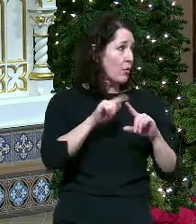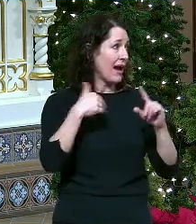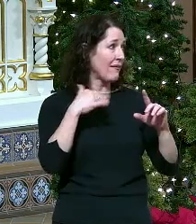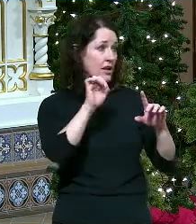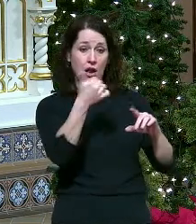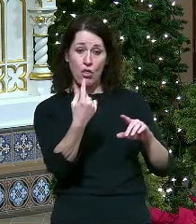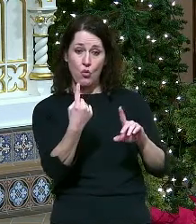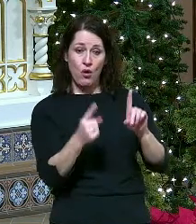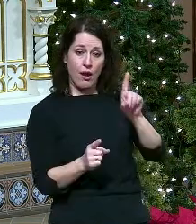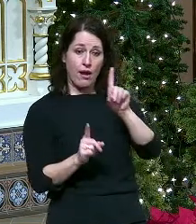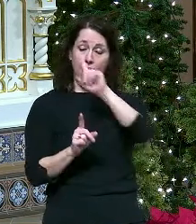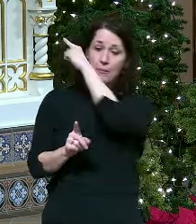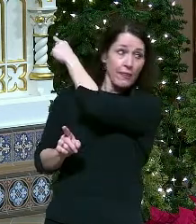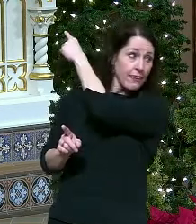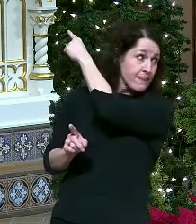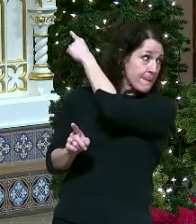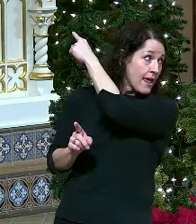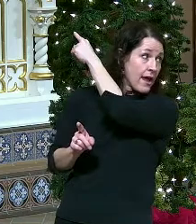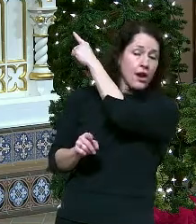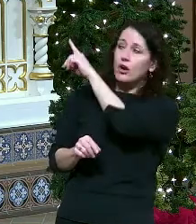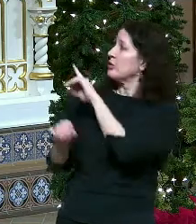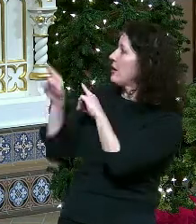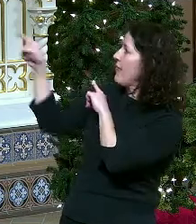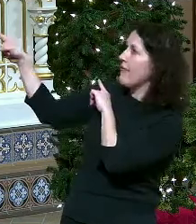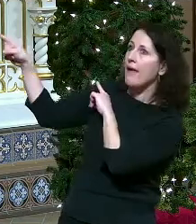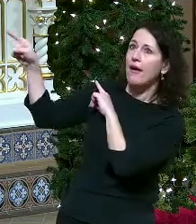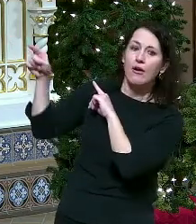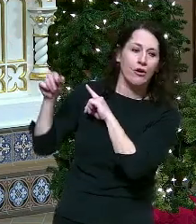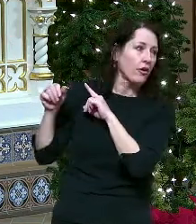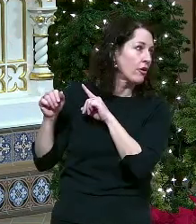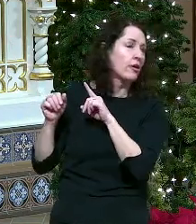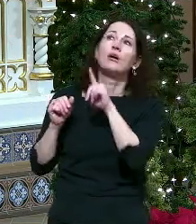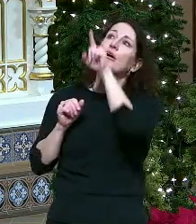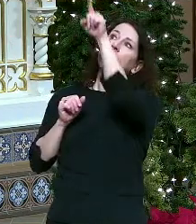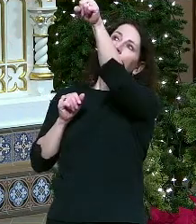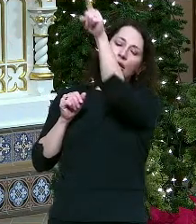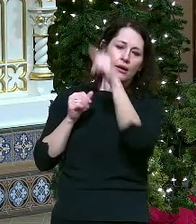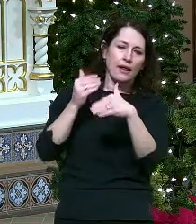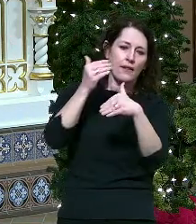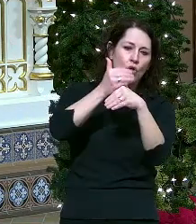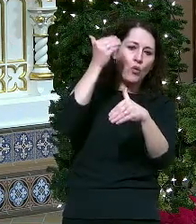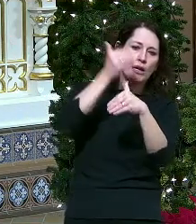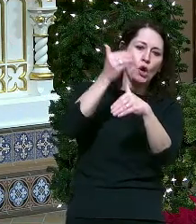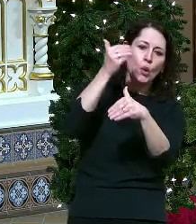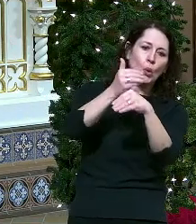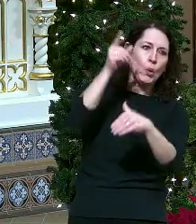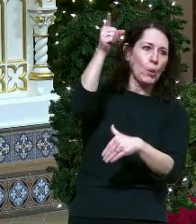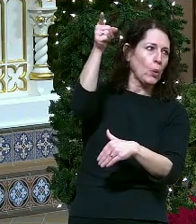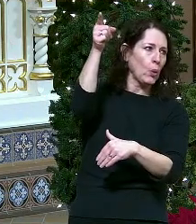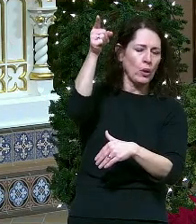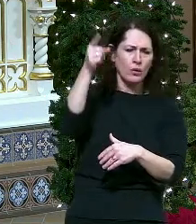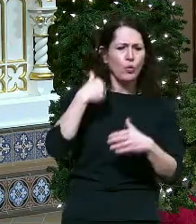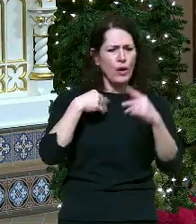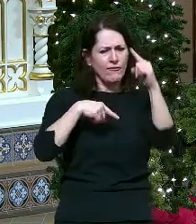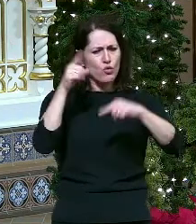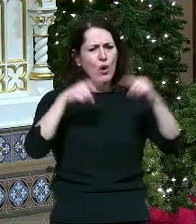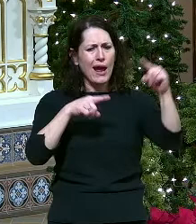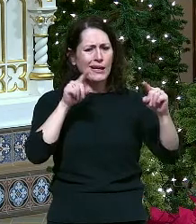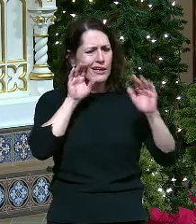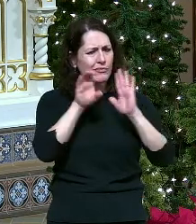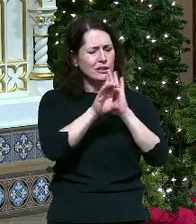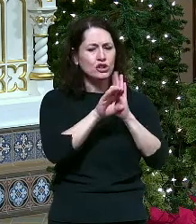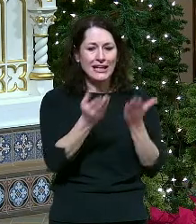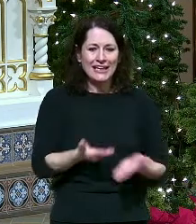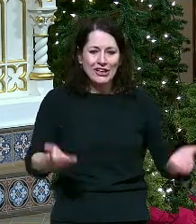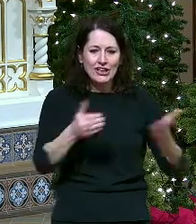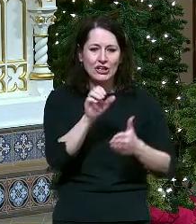there, okay? There's one in our side chapel. There's one in that window up there. Here at